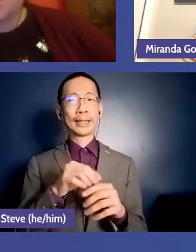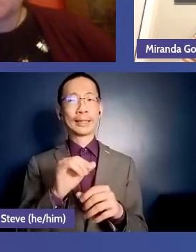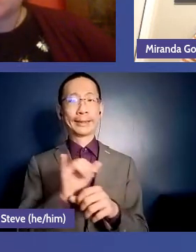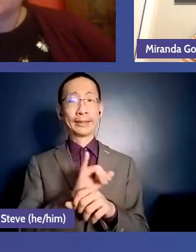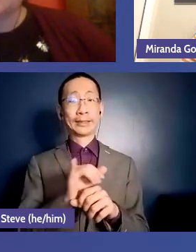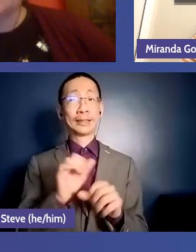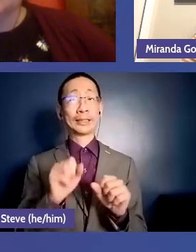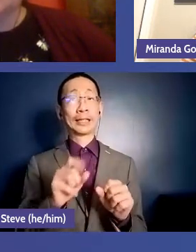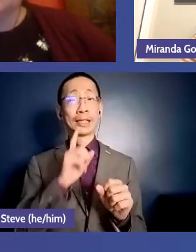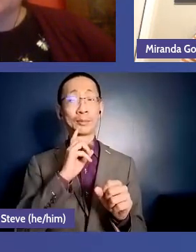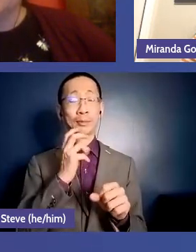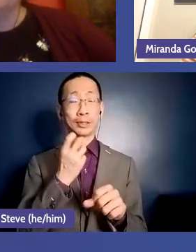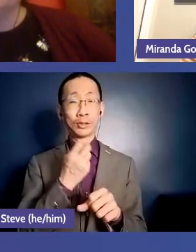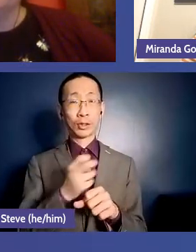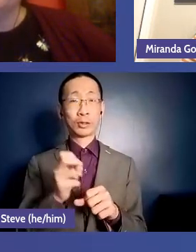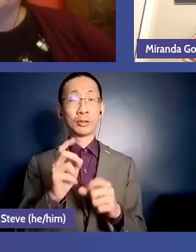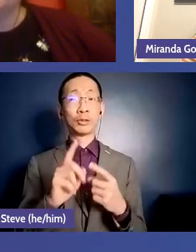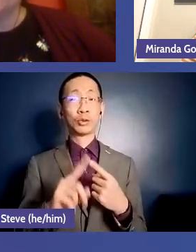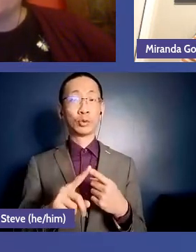so hard to